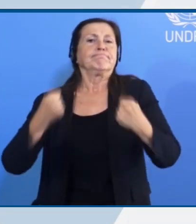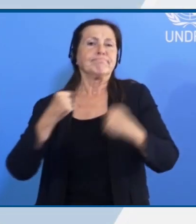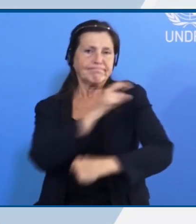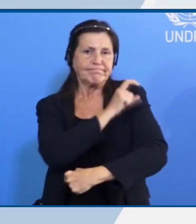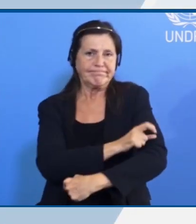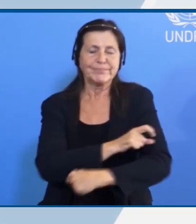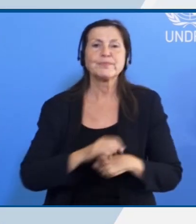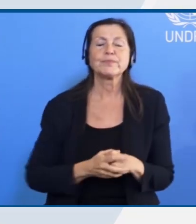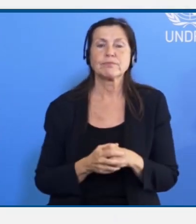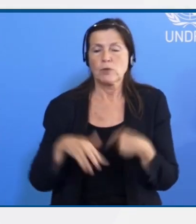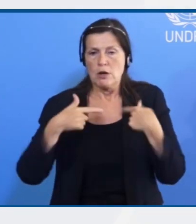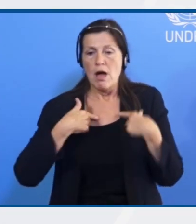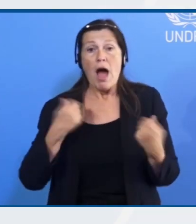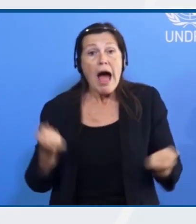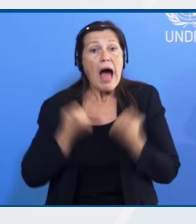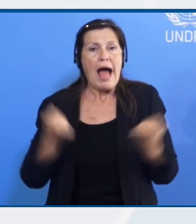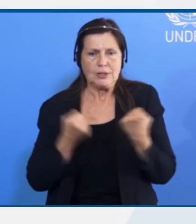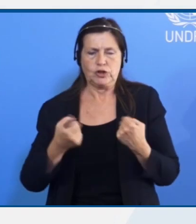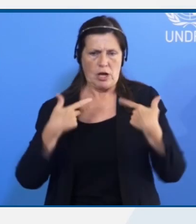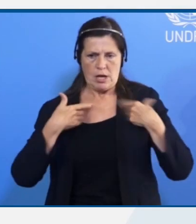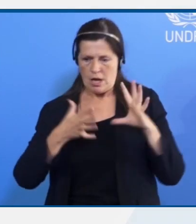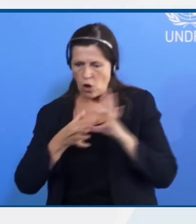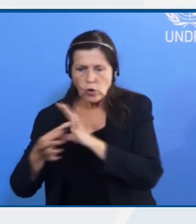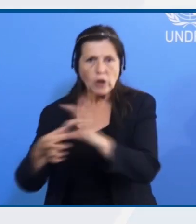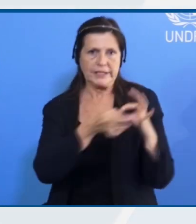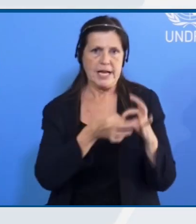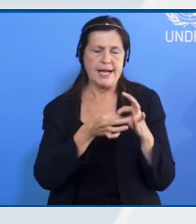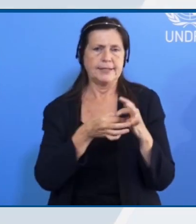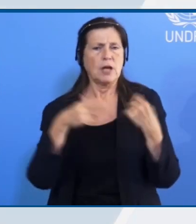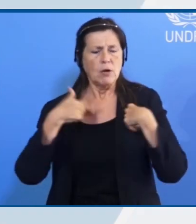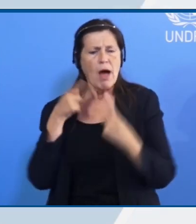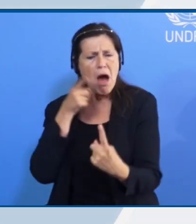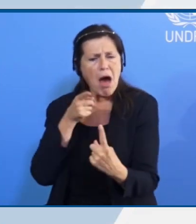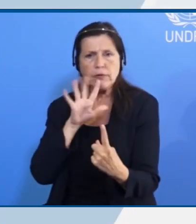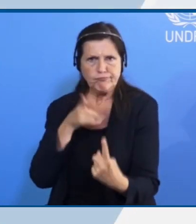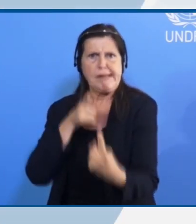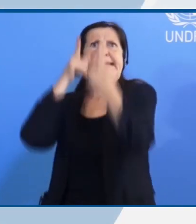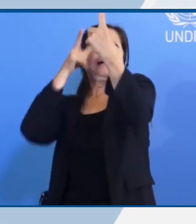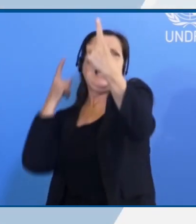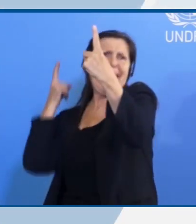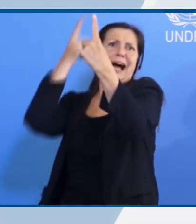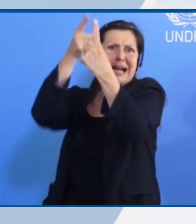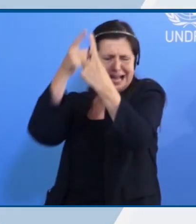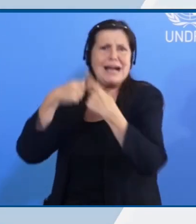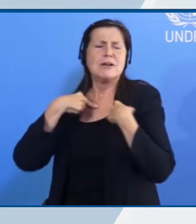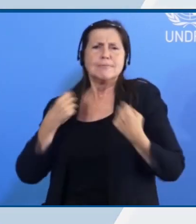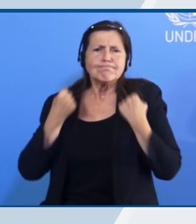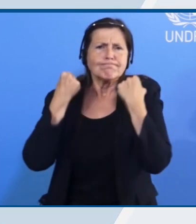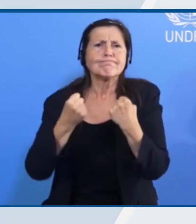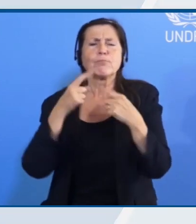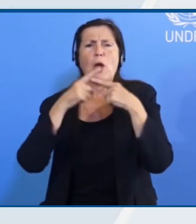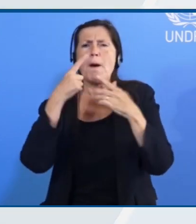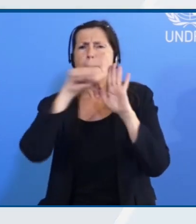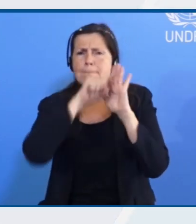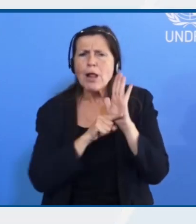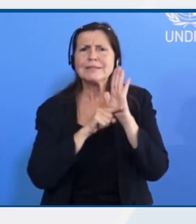successo e quindi di aumentare gli investimenti e le opportunità di crescita per i nostri territori. Auguro un buon lavoro per il